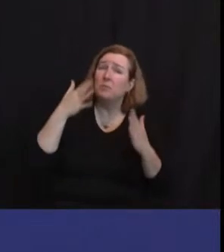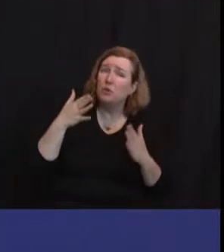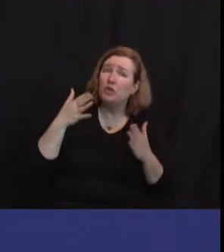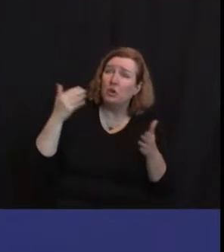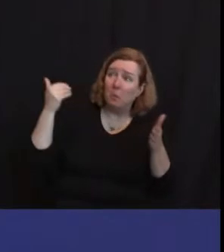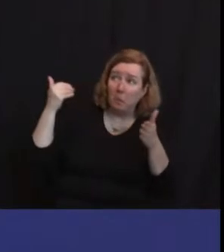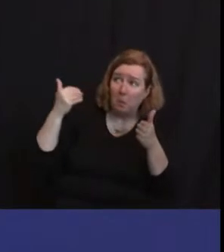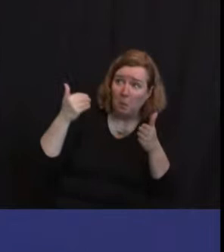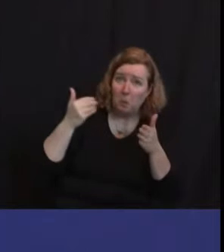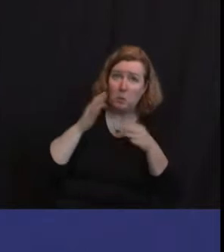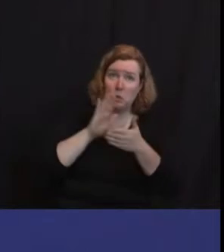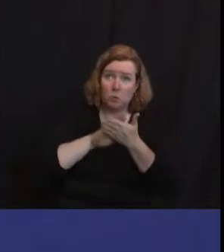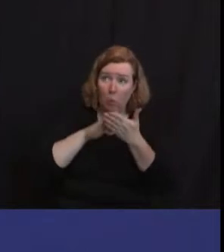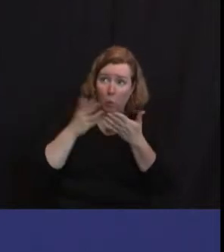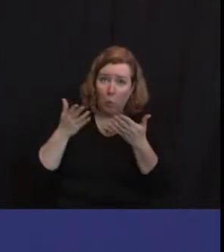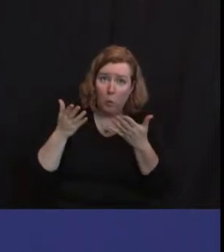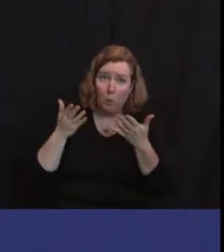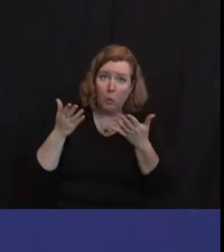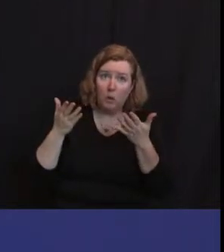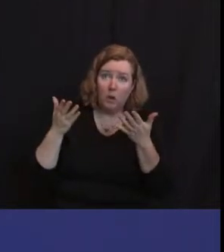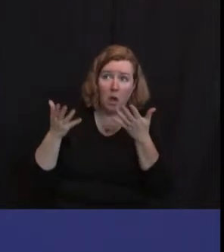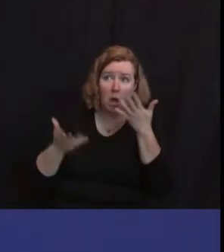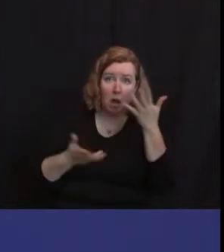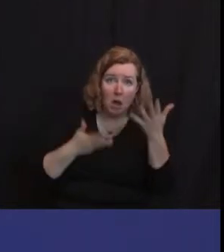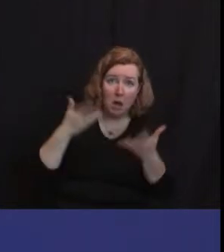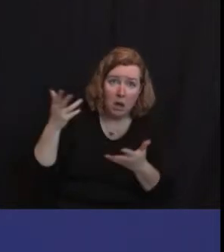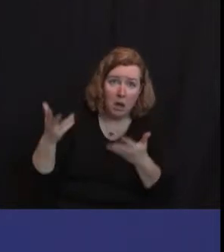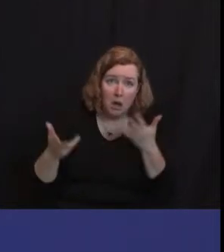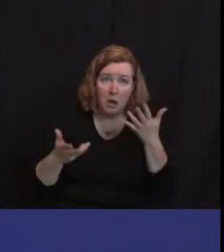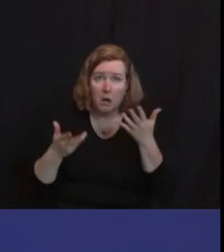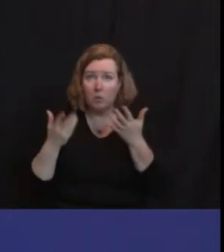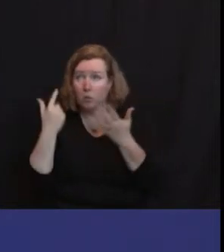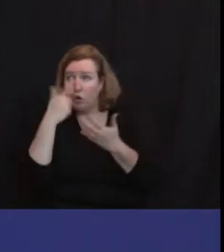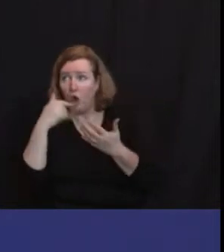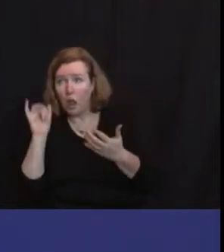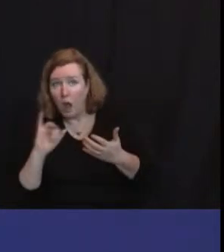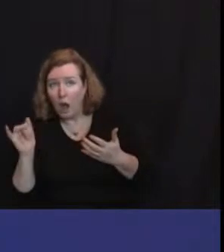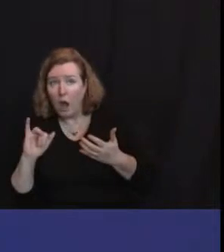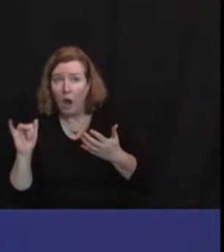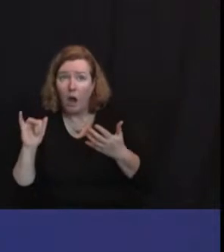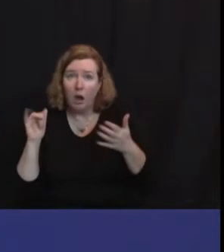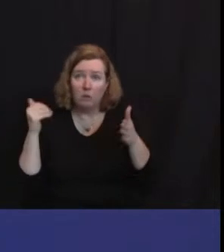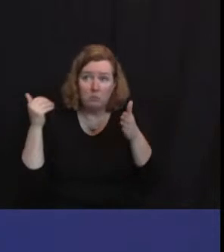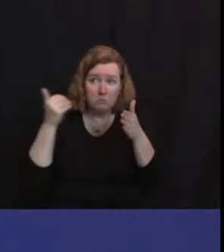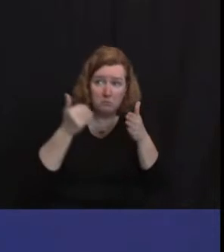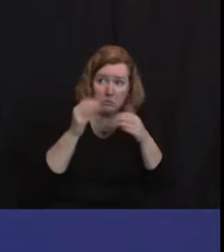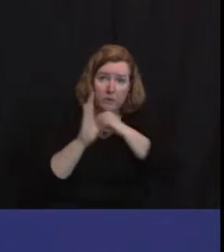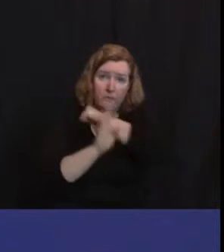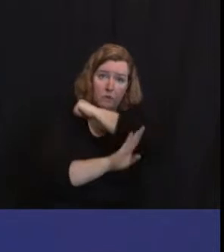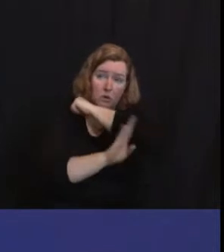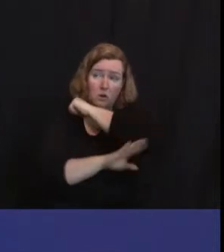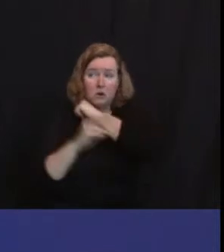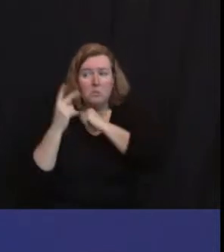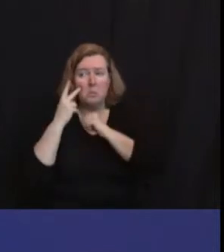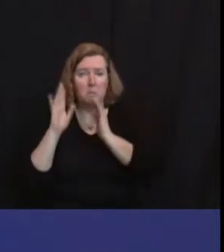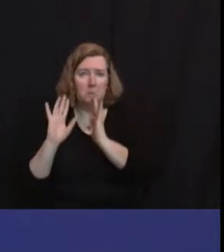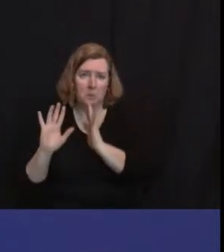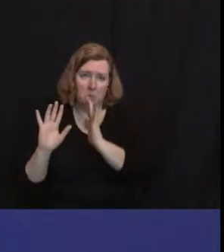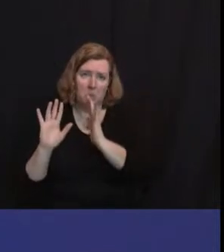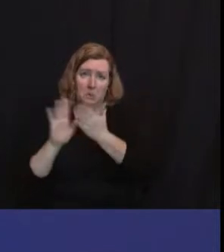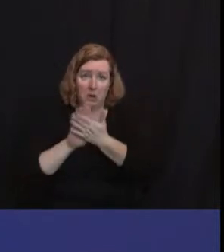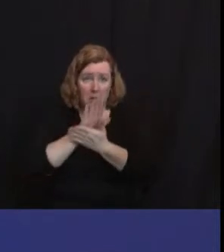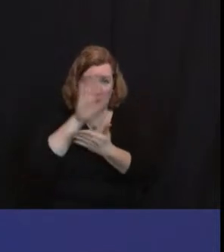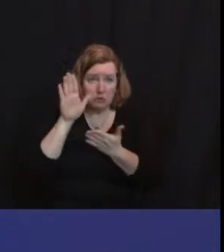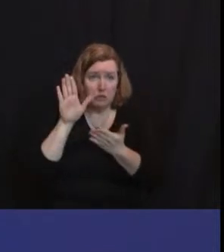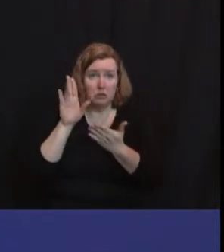for whatever reason, given what the public health reality looks like in September. And on colleges, we have not extended it